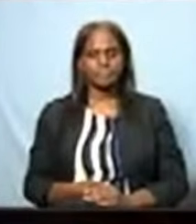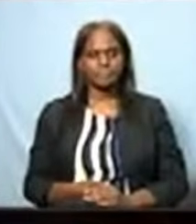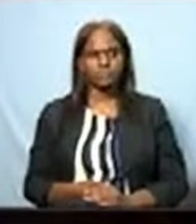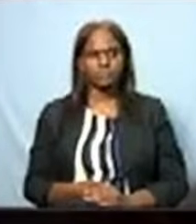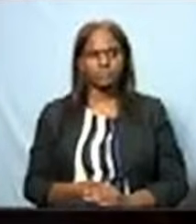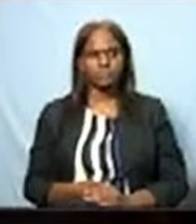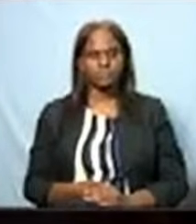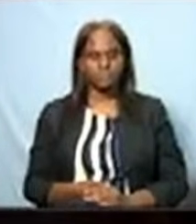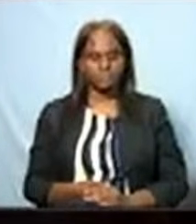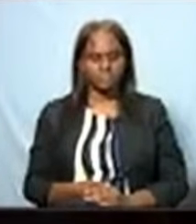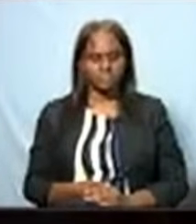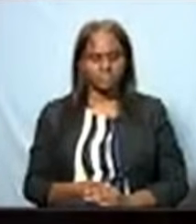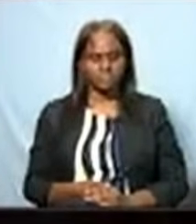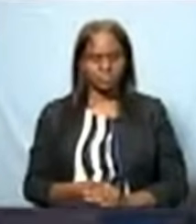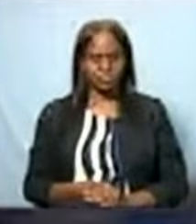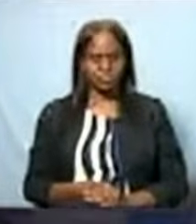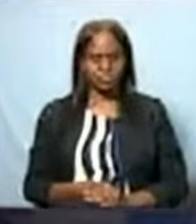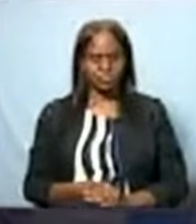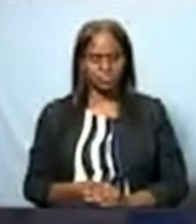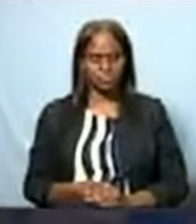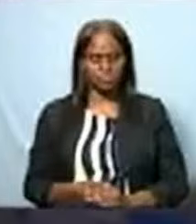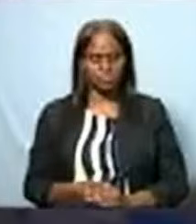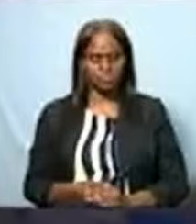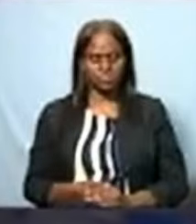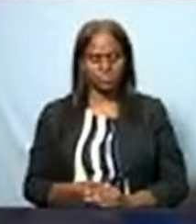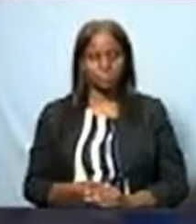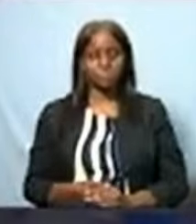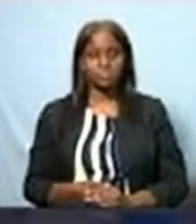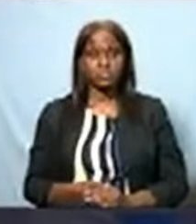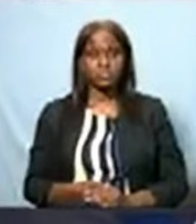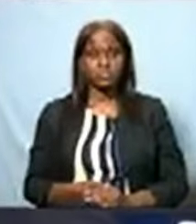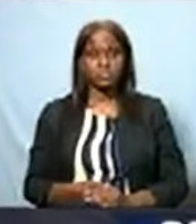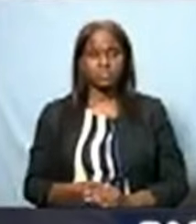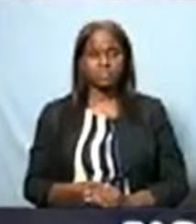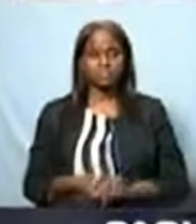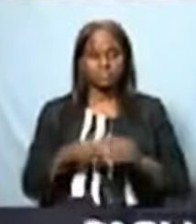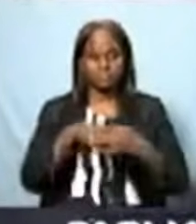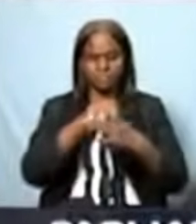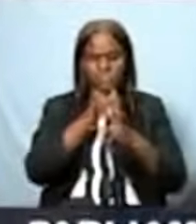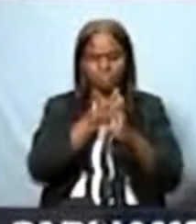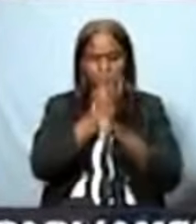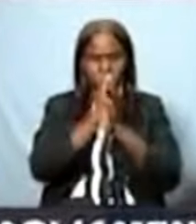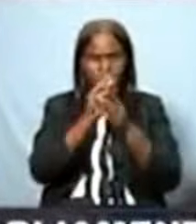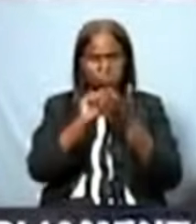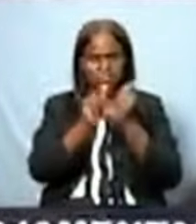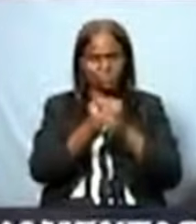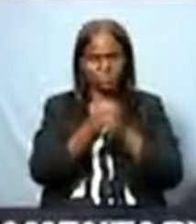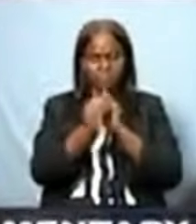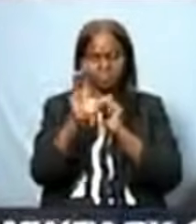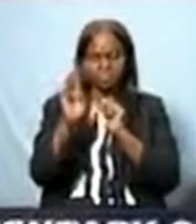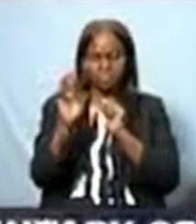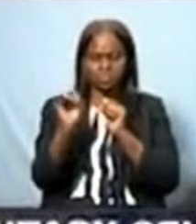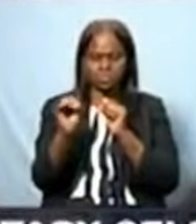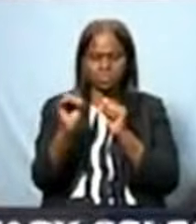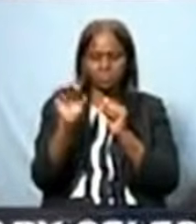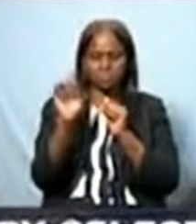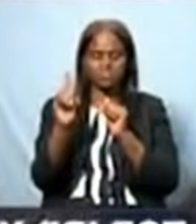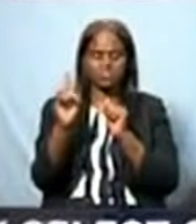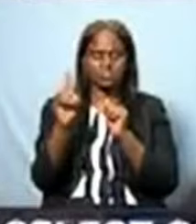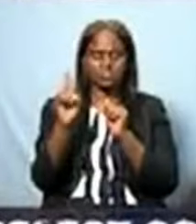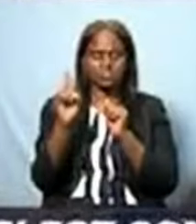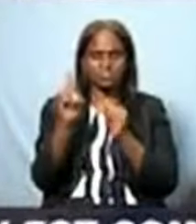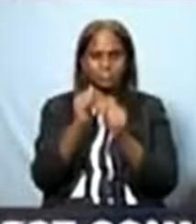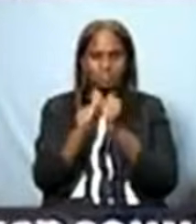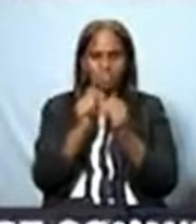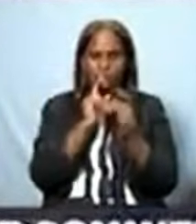also take note, I've taken note of your submission that you made reference of Article 70D,